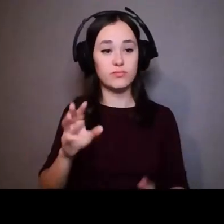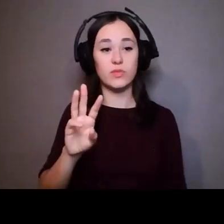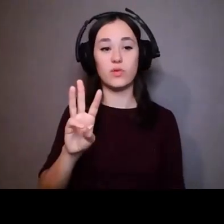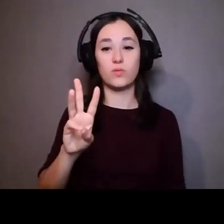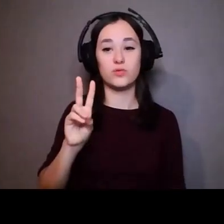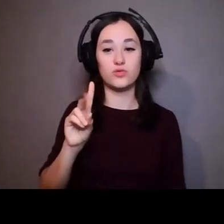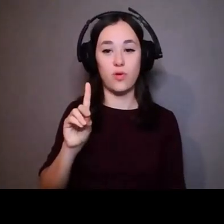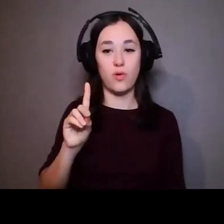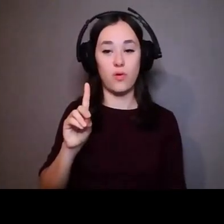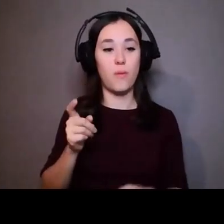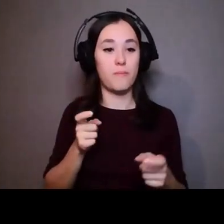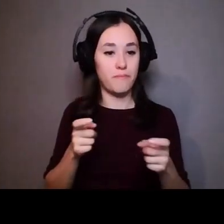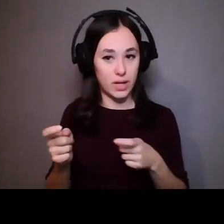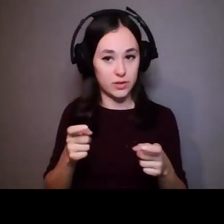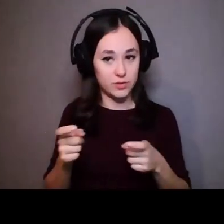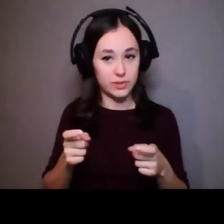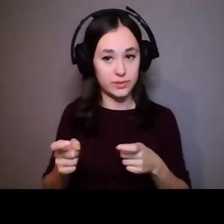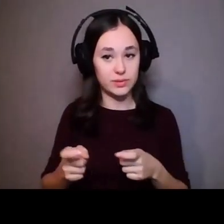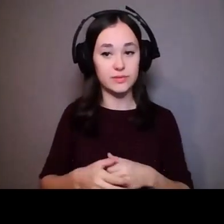management.